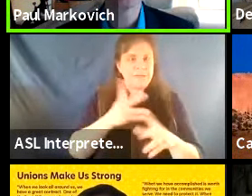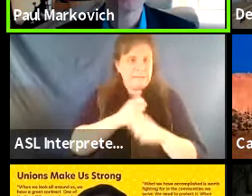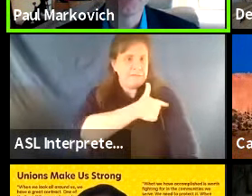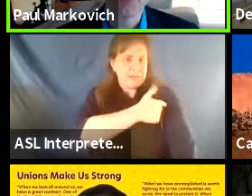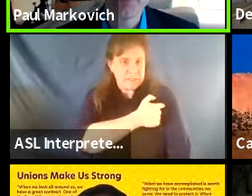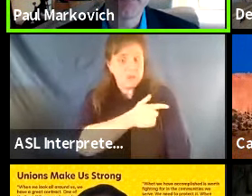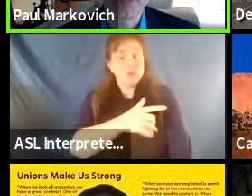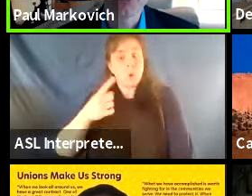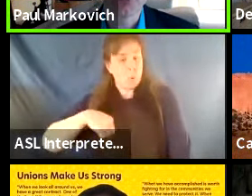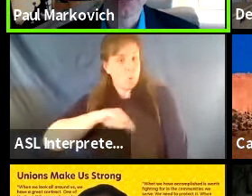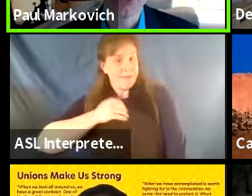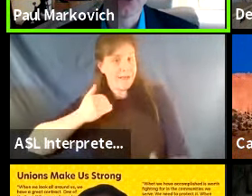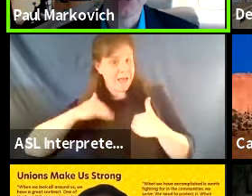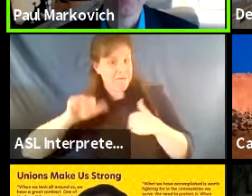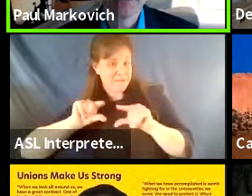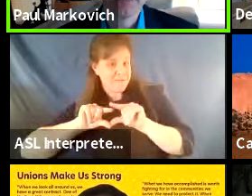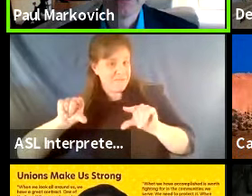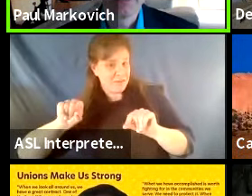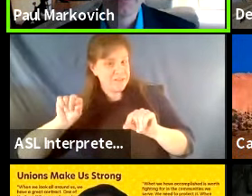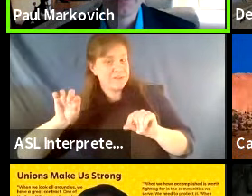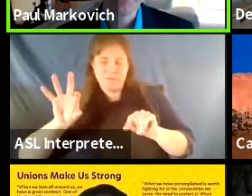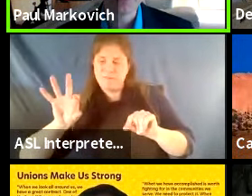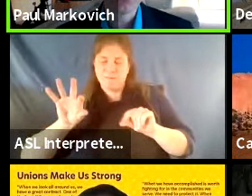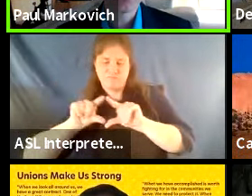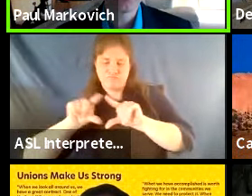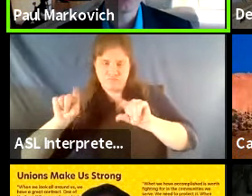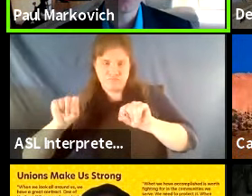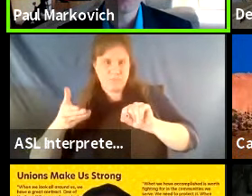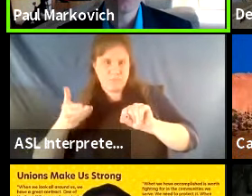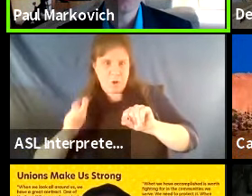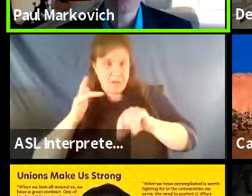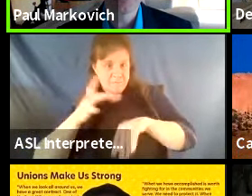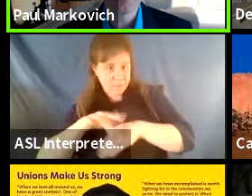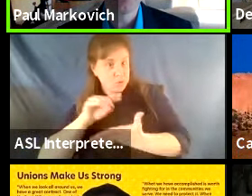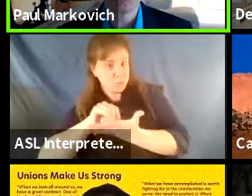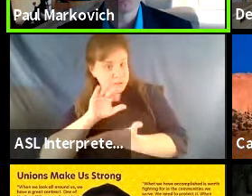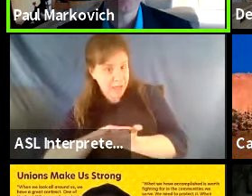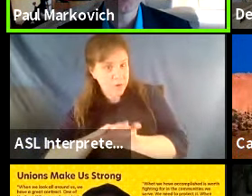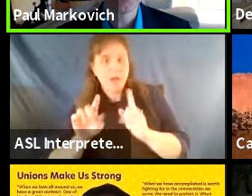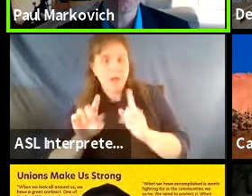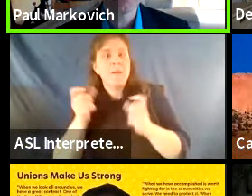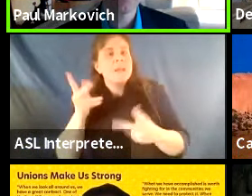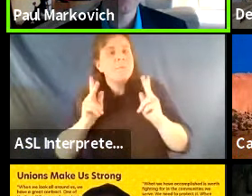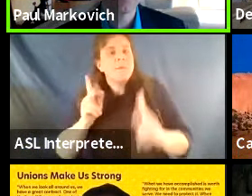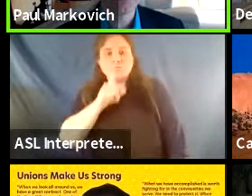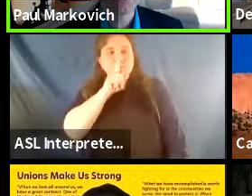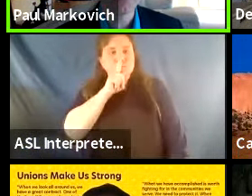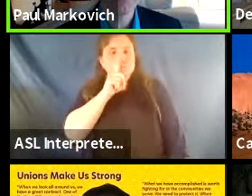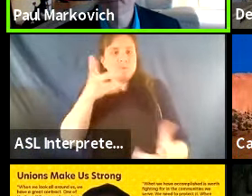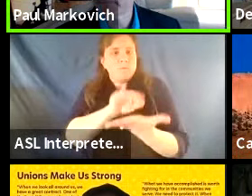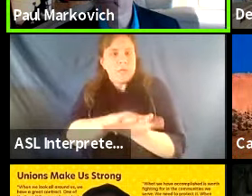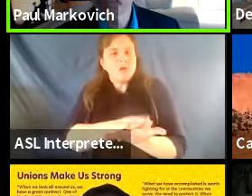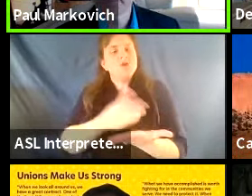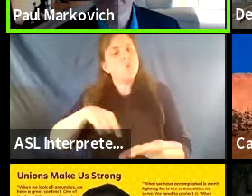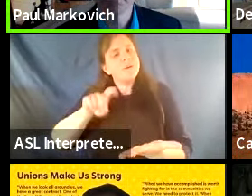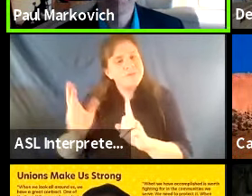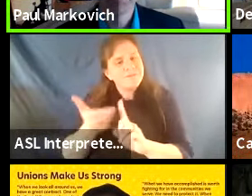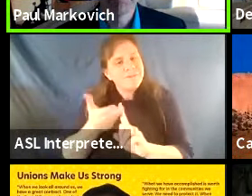we have to convince people that it's okay to share it. And that's where I think we could use a lot of help getting trust in the process.